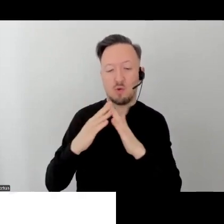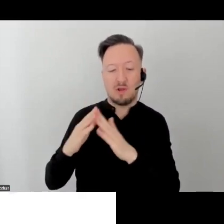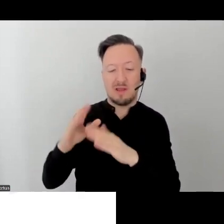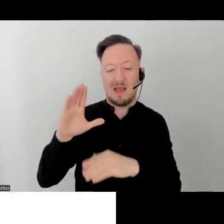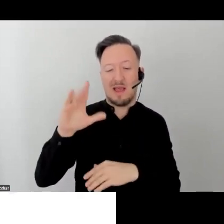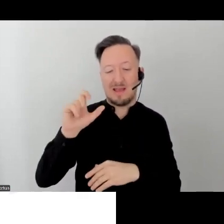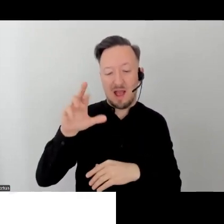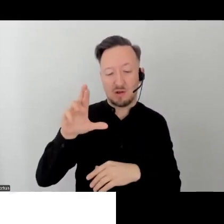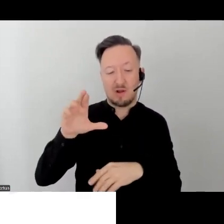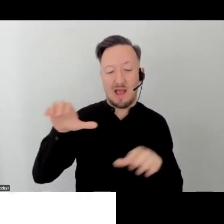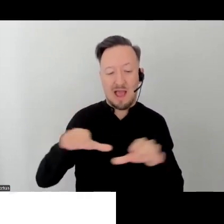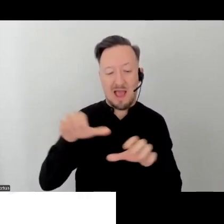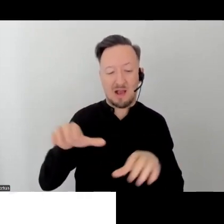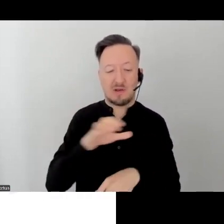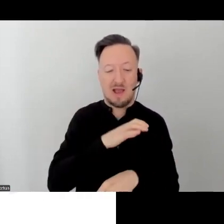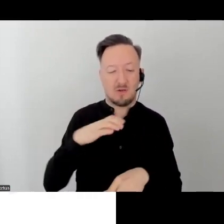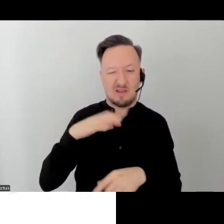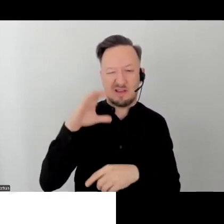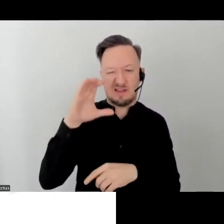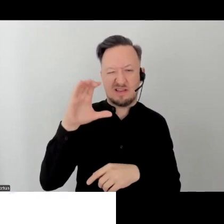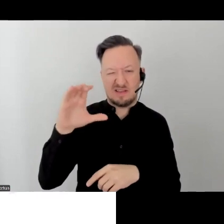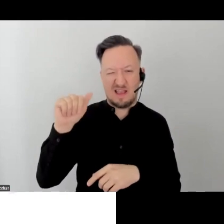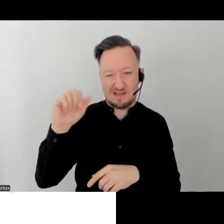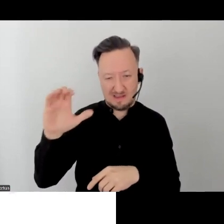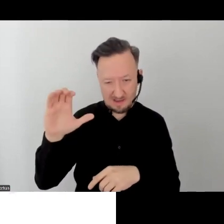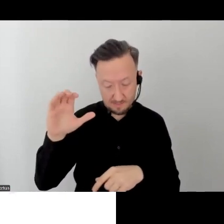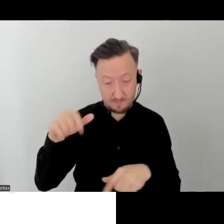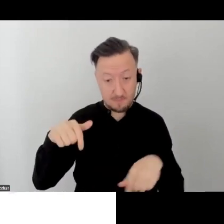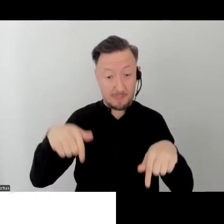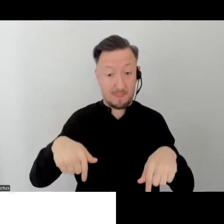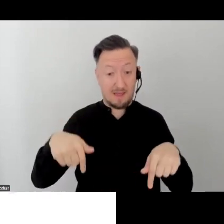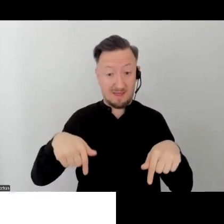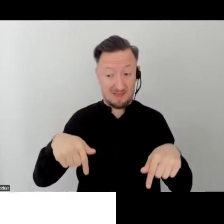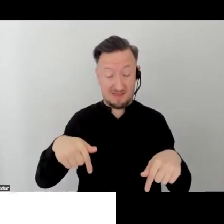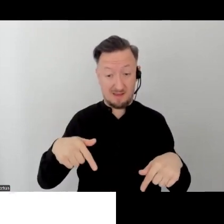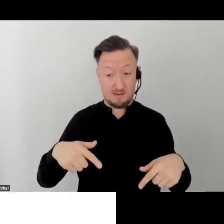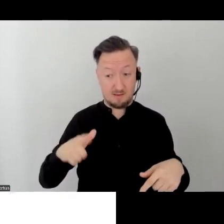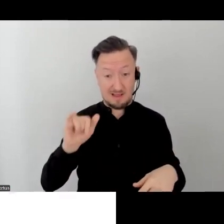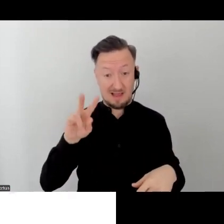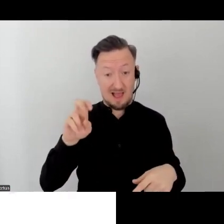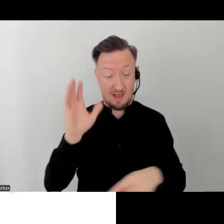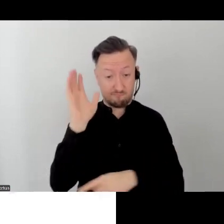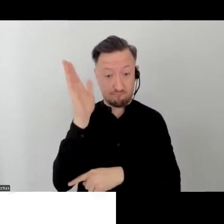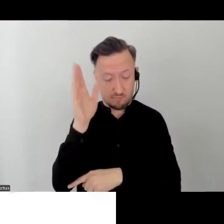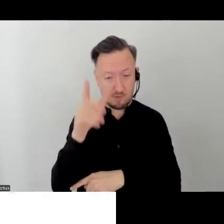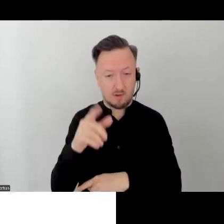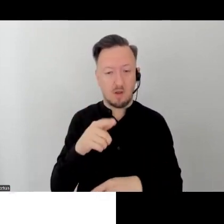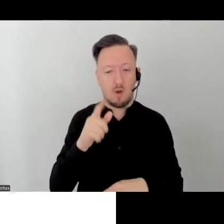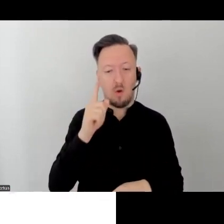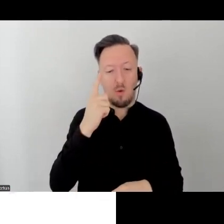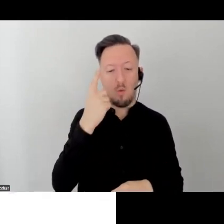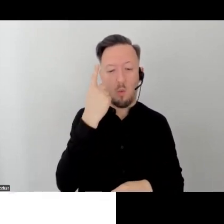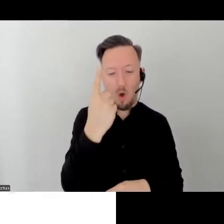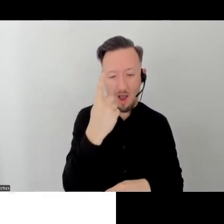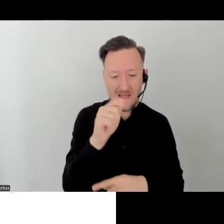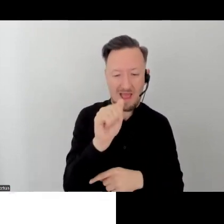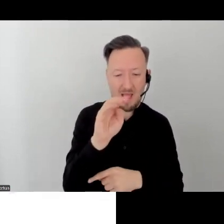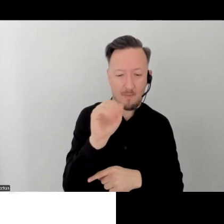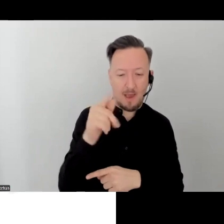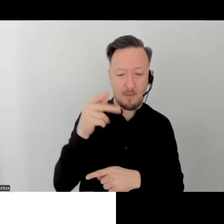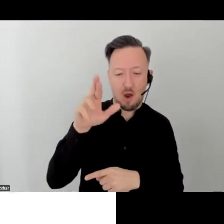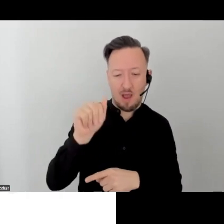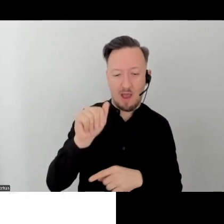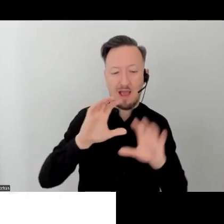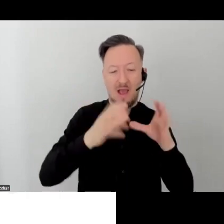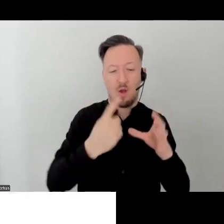CCAC. This live event has been approved for one AMA PRA Category 1 credit, one